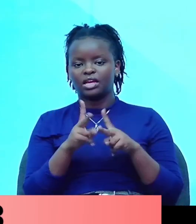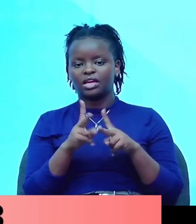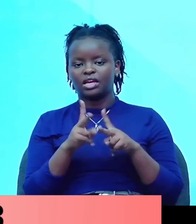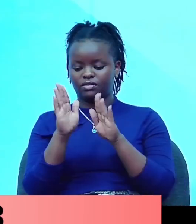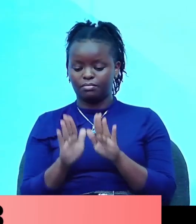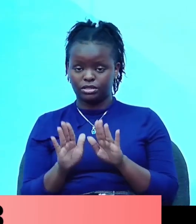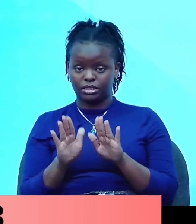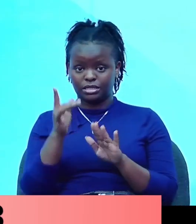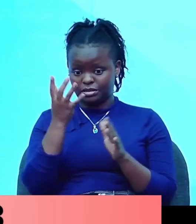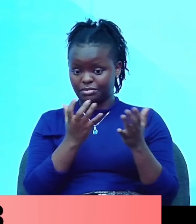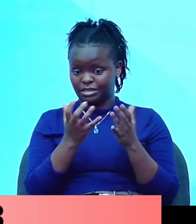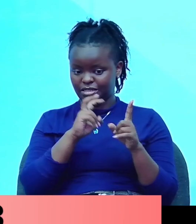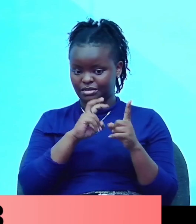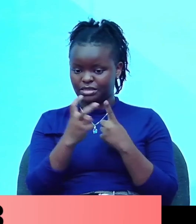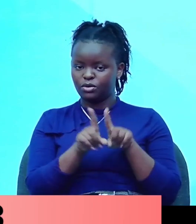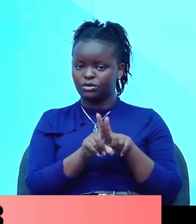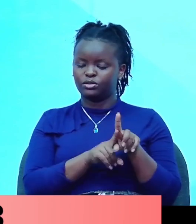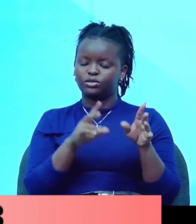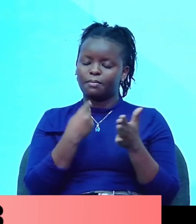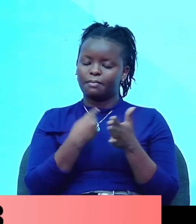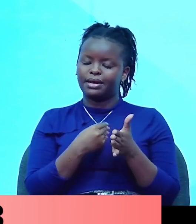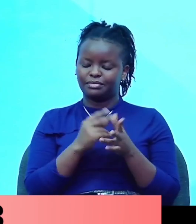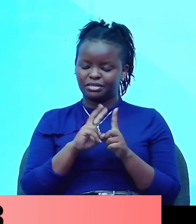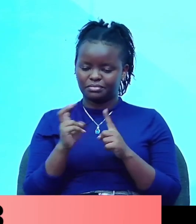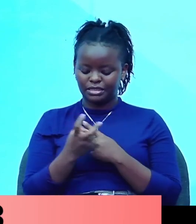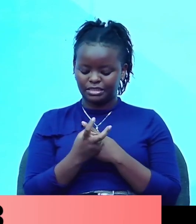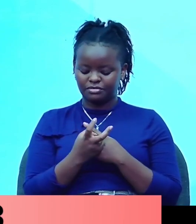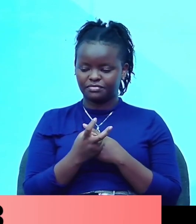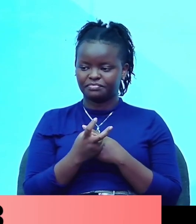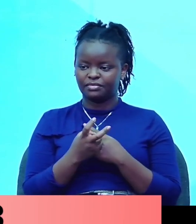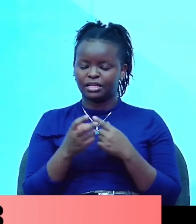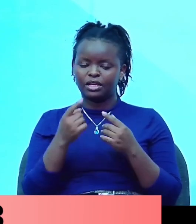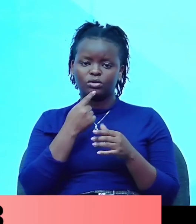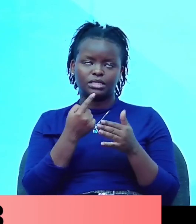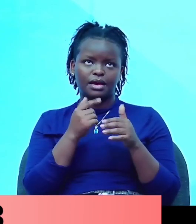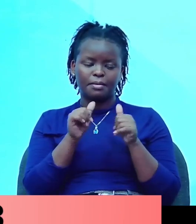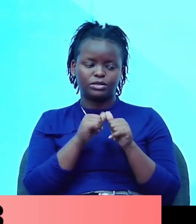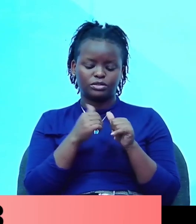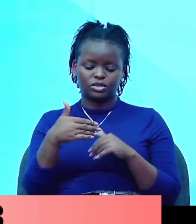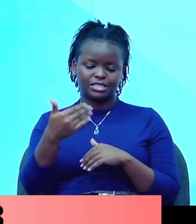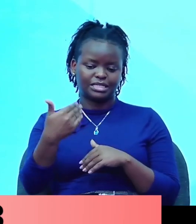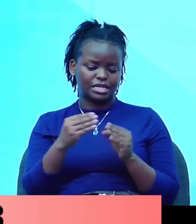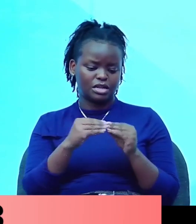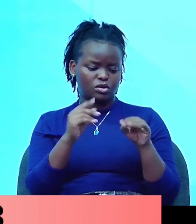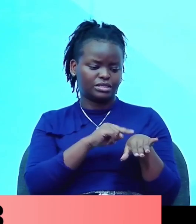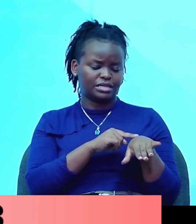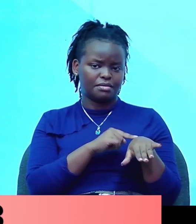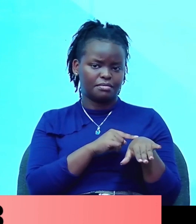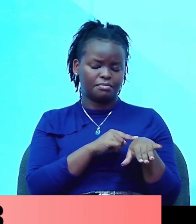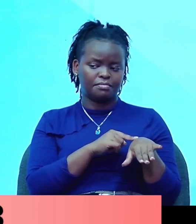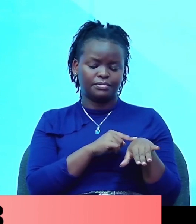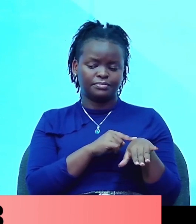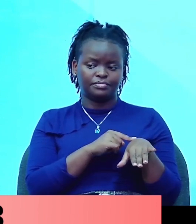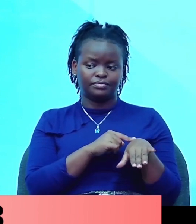but also from an individual perspective. Right. You mentioned something there. Consistency over a long time helps in areas, for example, school